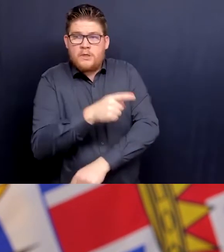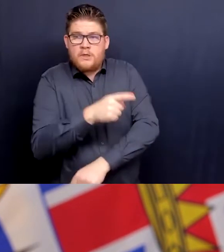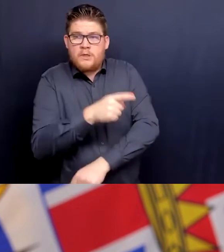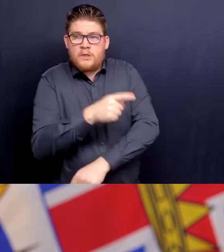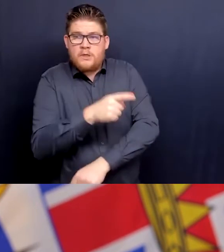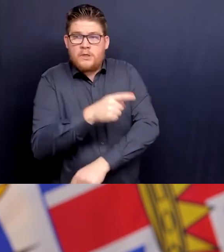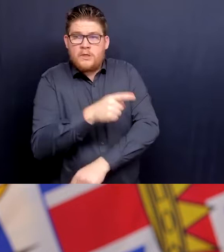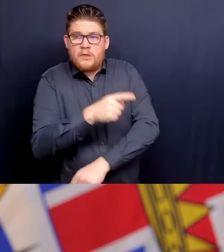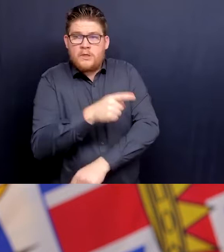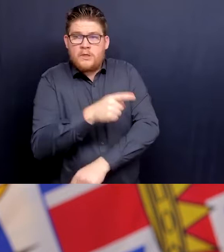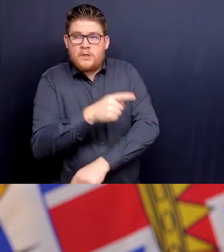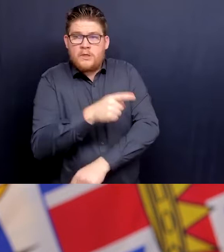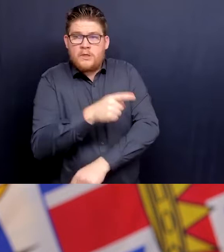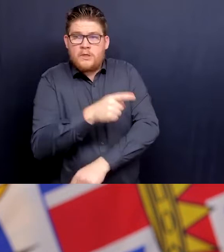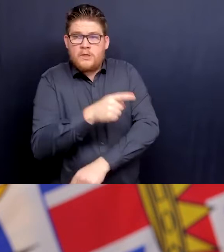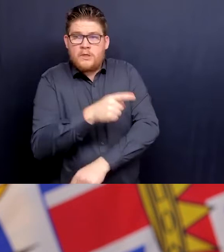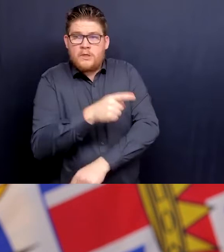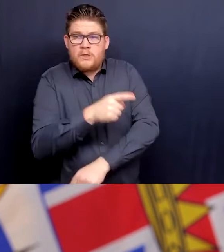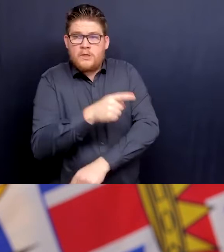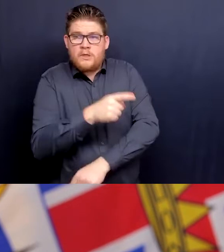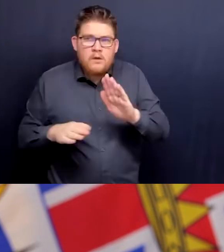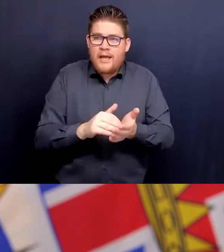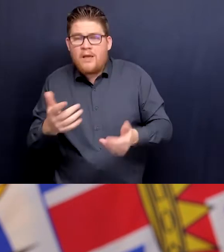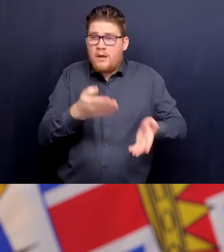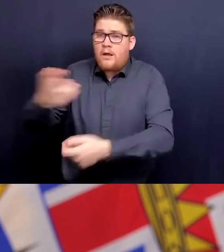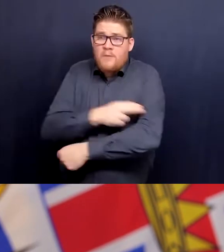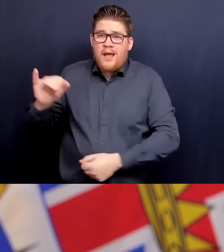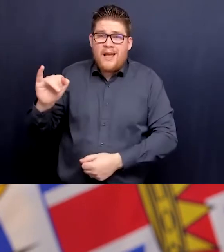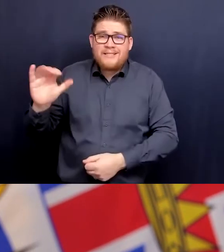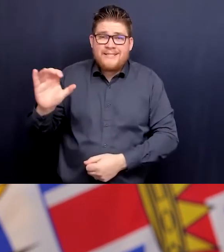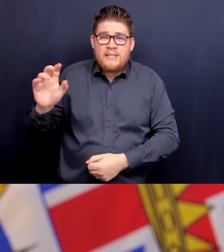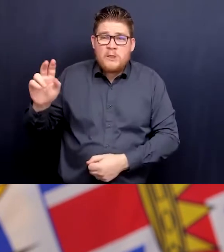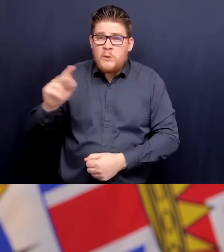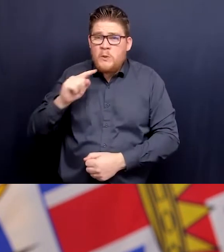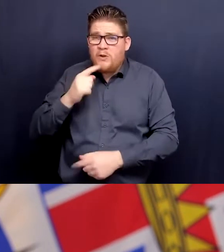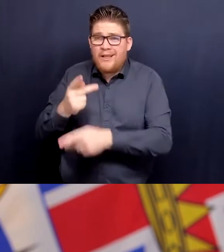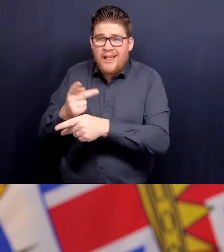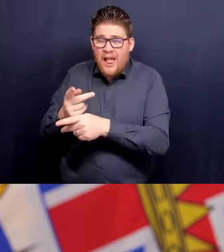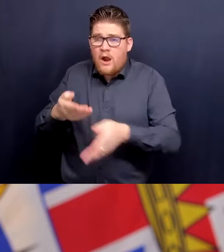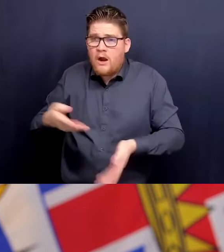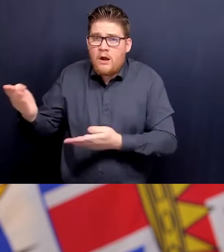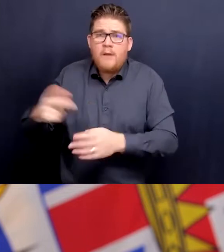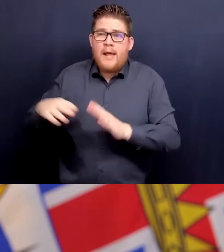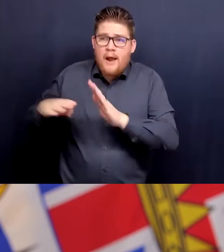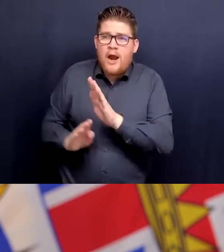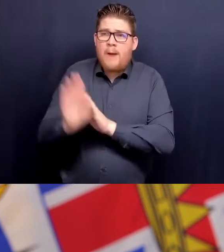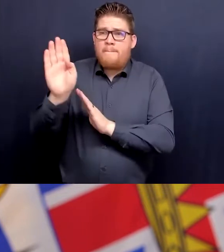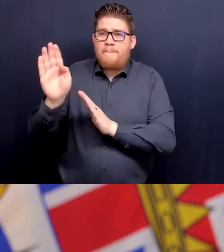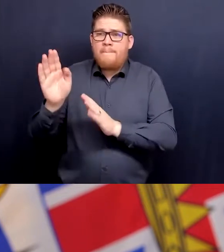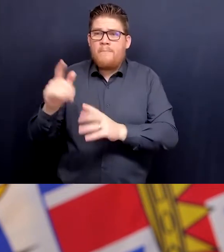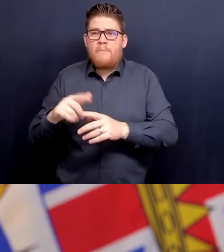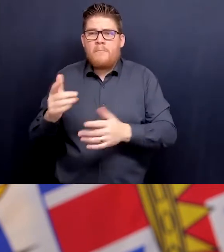what's kind of an acceptable or understood to be kind of results of maybe this that we shouldn't panic about if we see it?